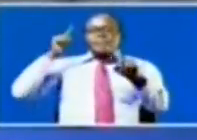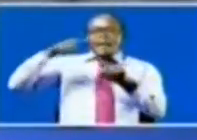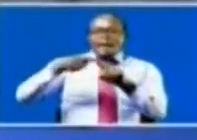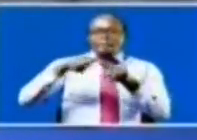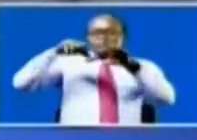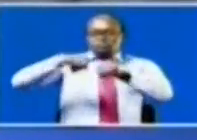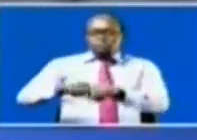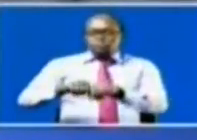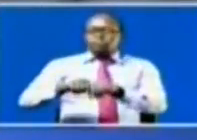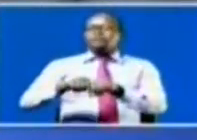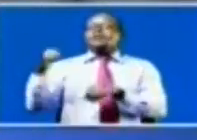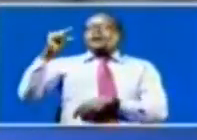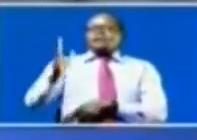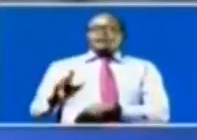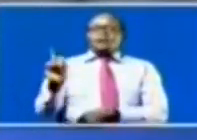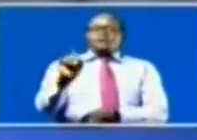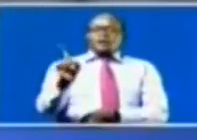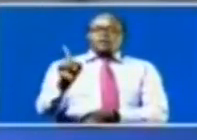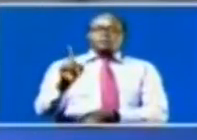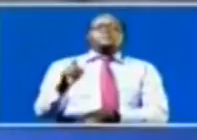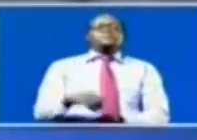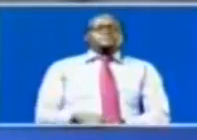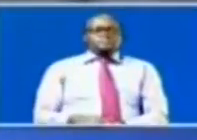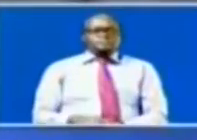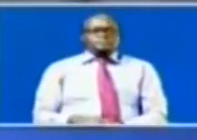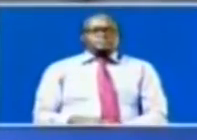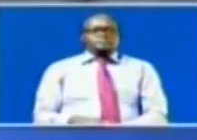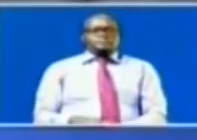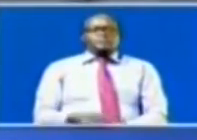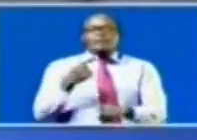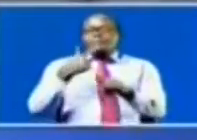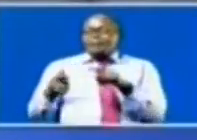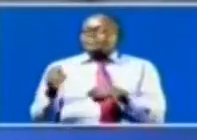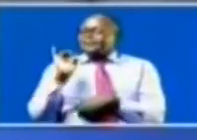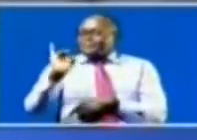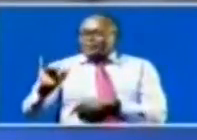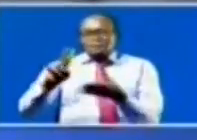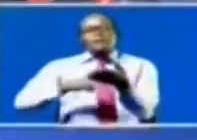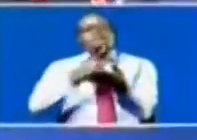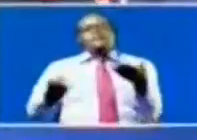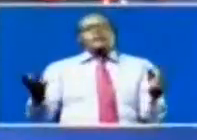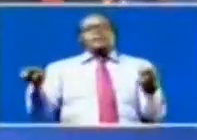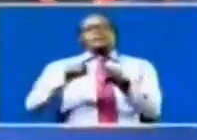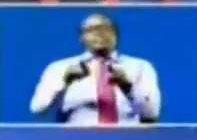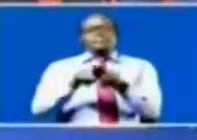to succeed Evans Kidero, who was then the Nairobi County Governor, but then again failed.